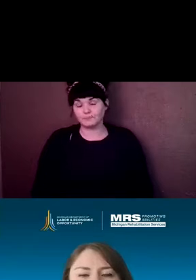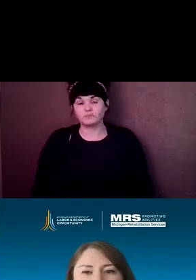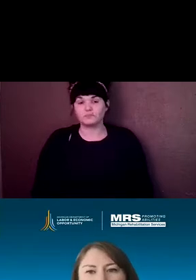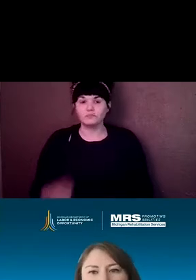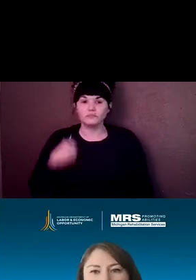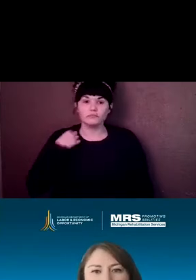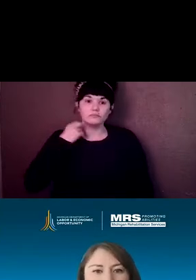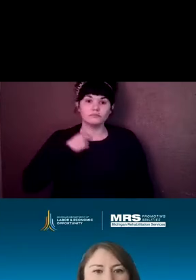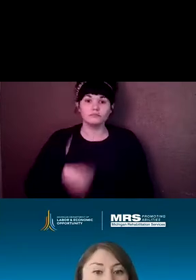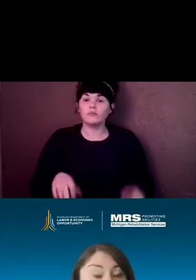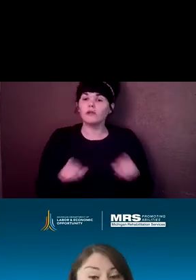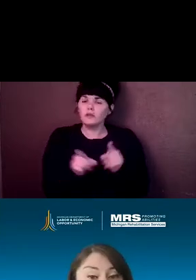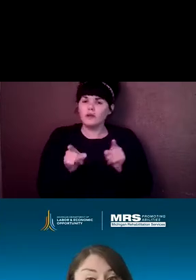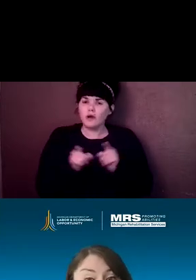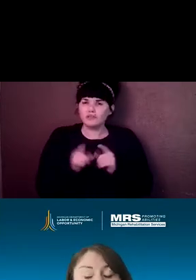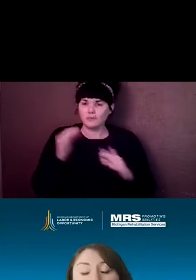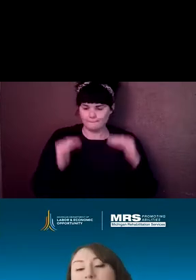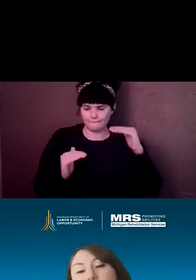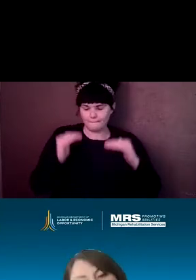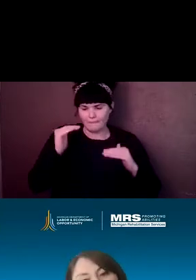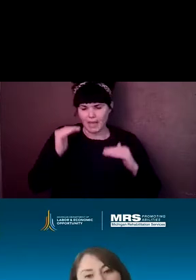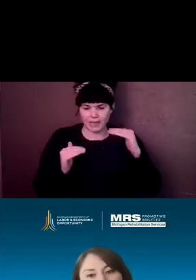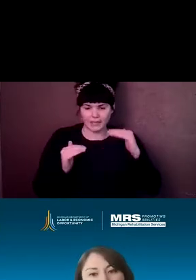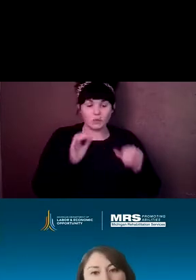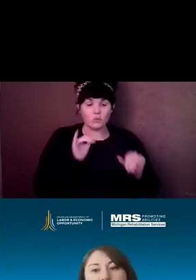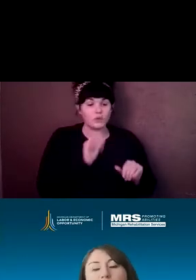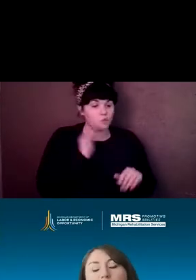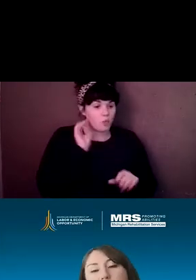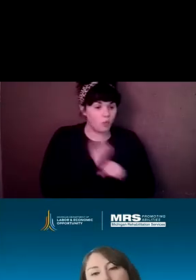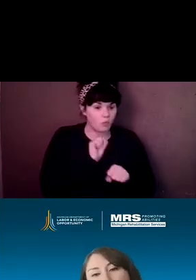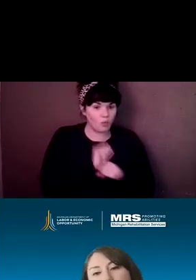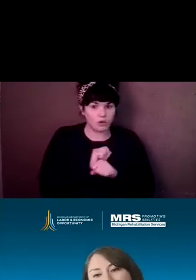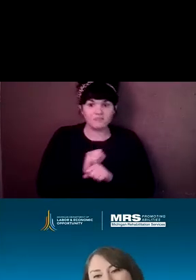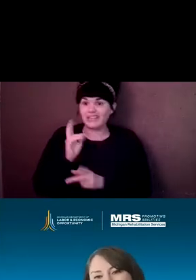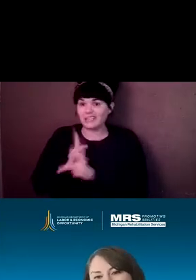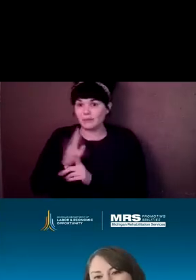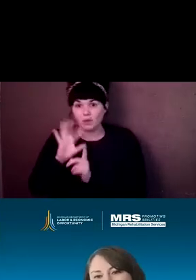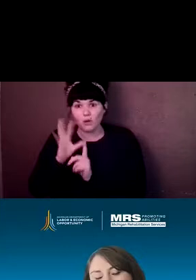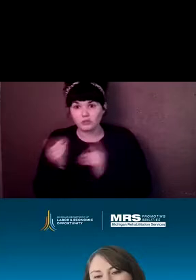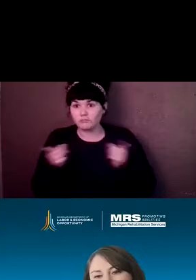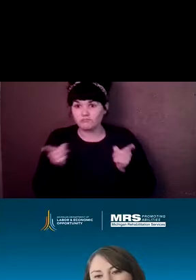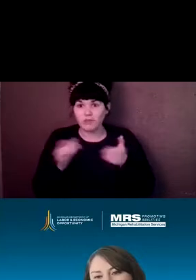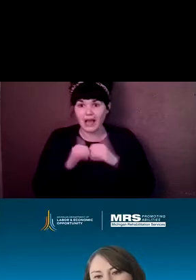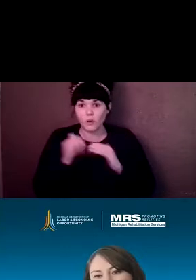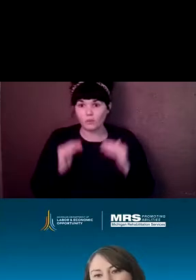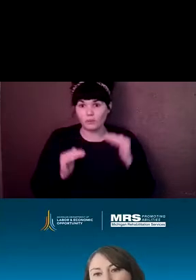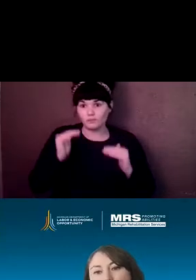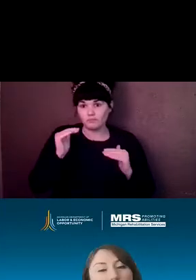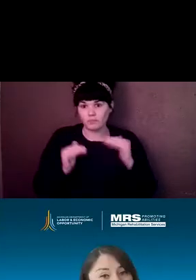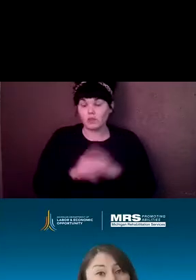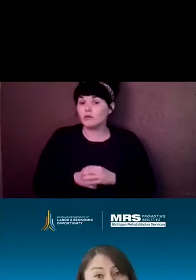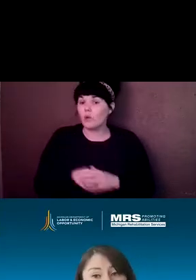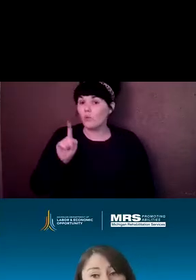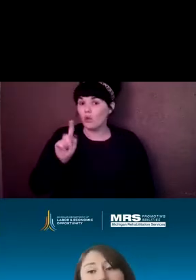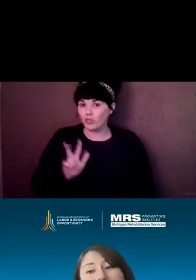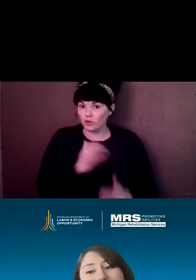balance between remote work and maintaining culture. And to that point, a third of the executives that were surveyed were of